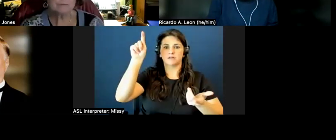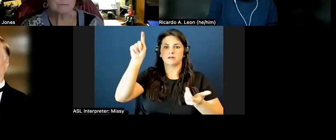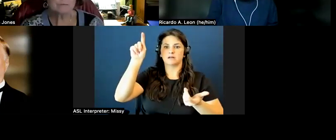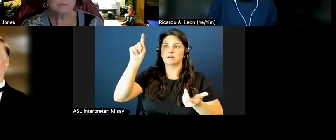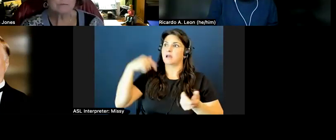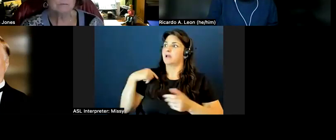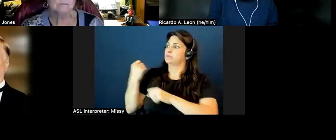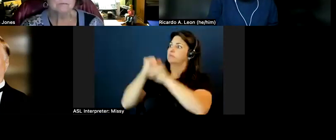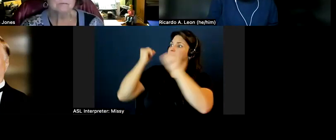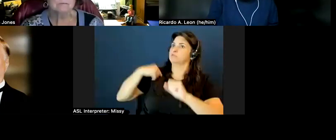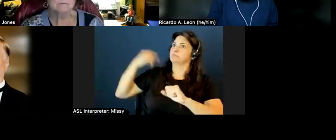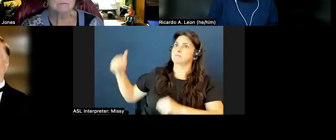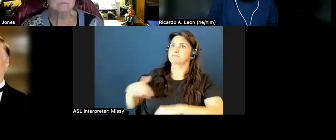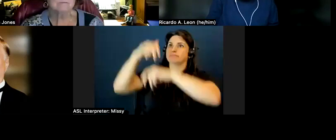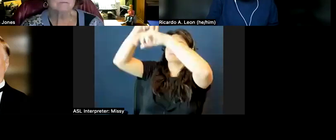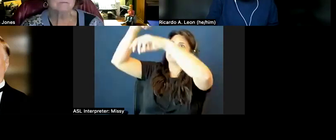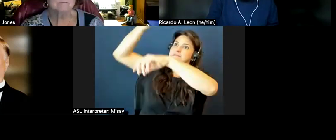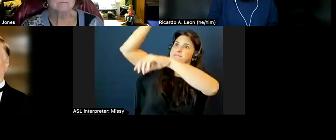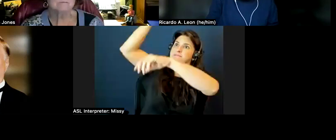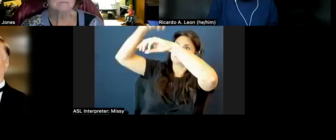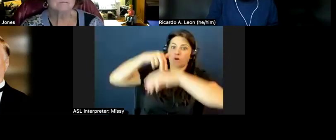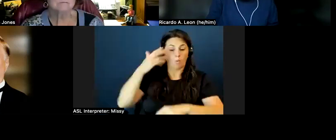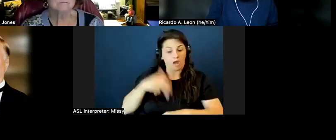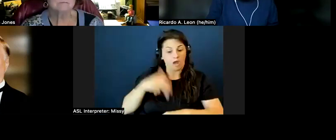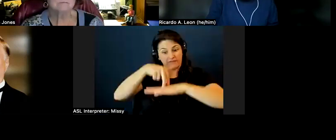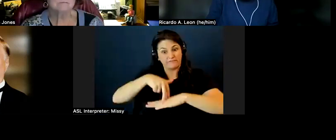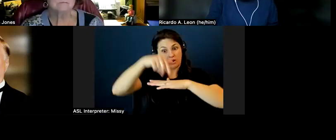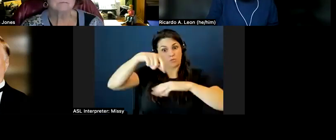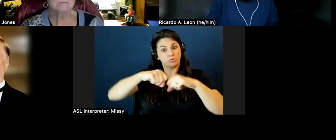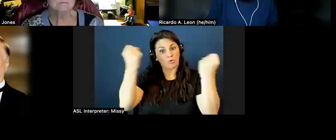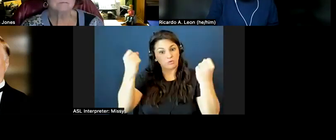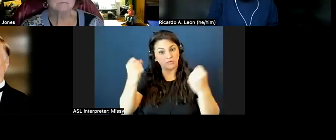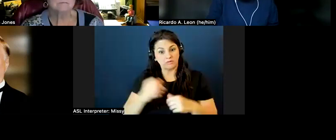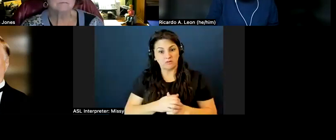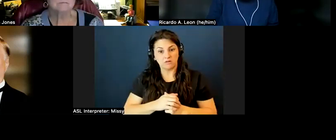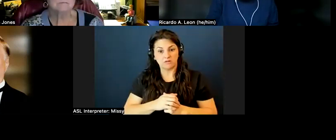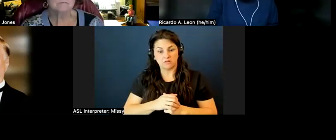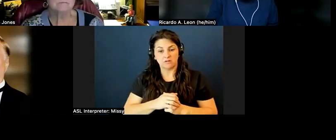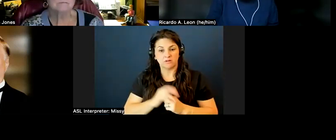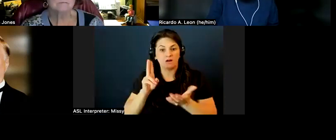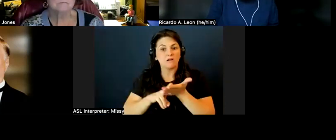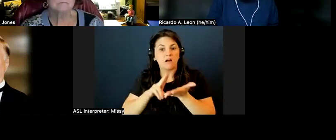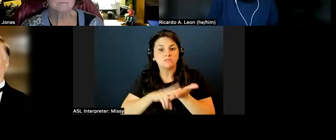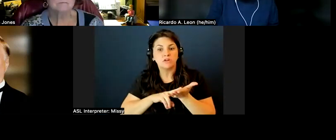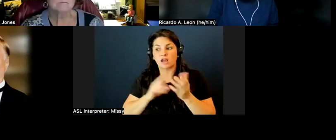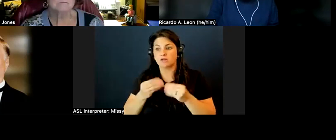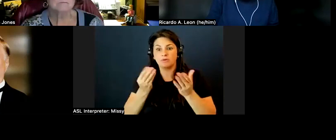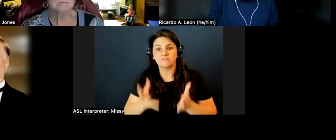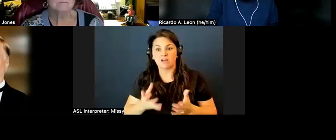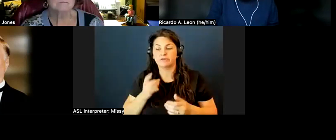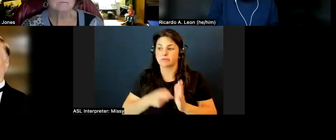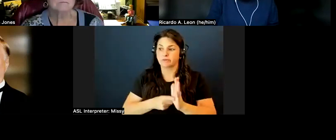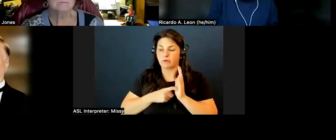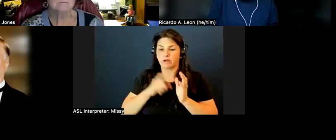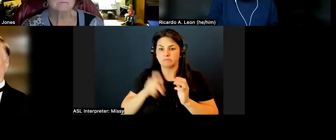the elevator is not working, and the contract that the provider has requires them to be there within